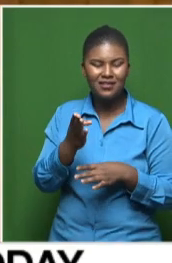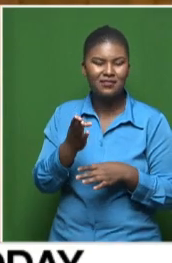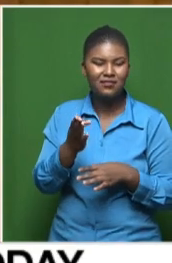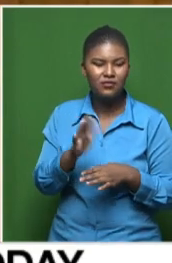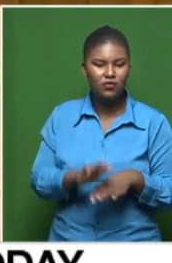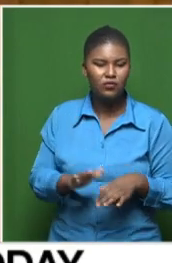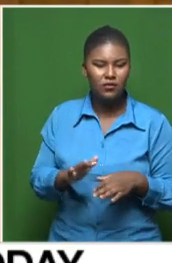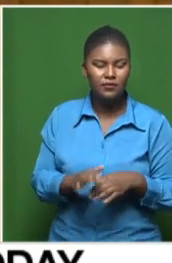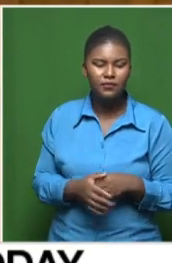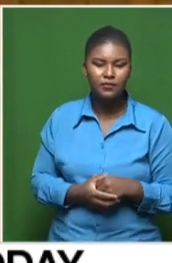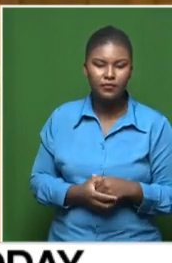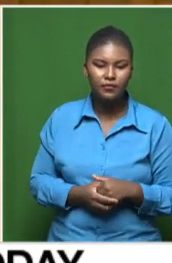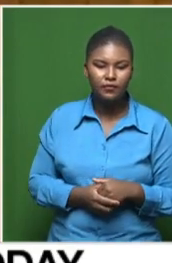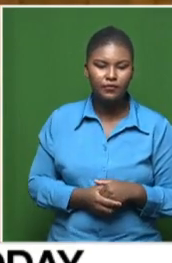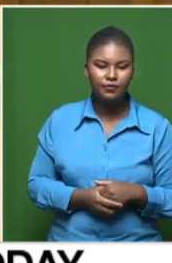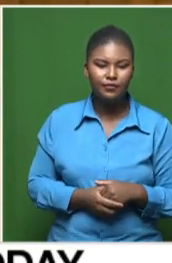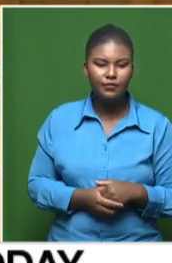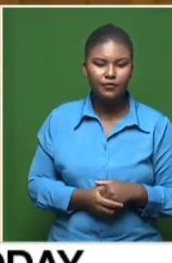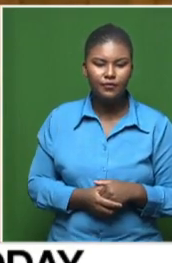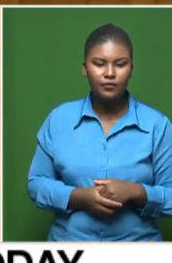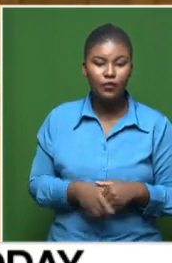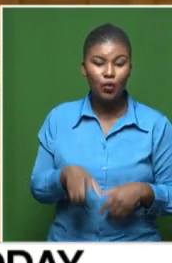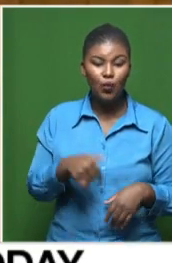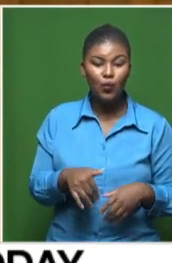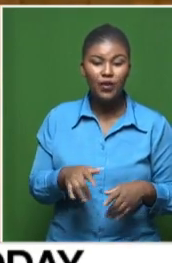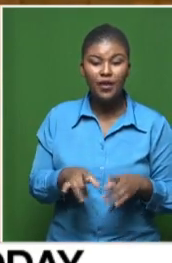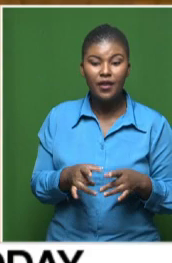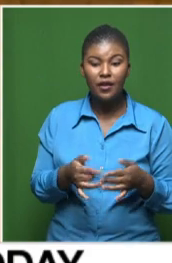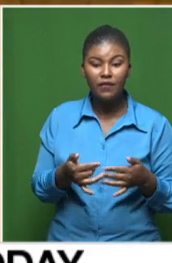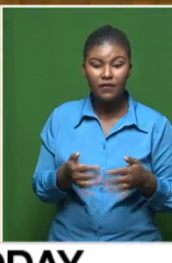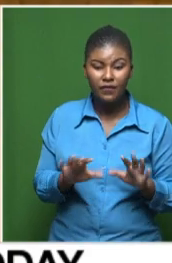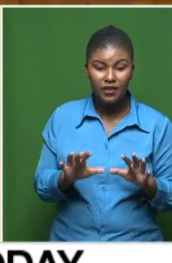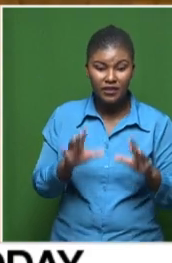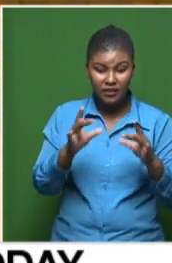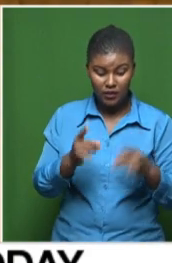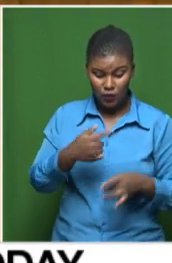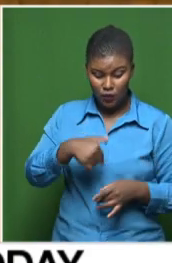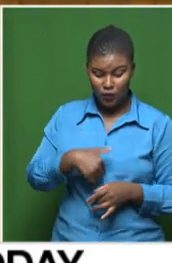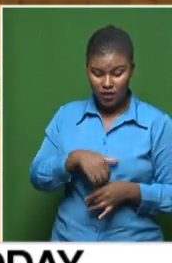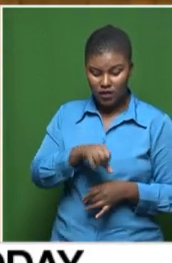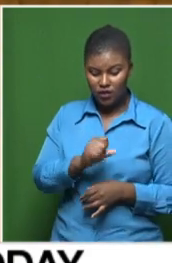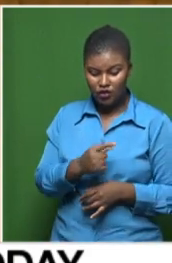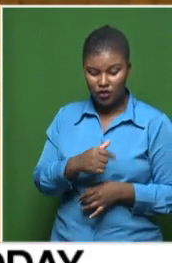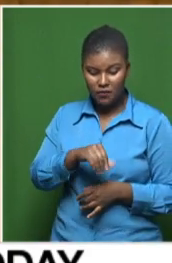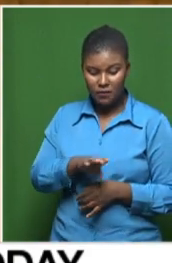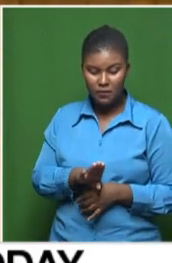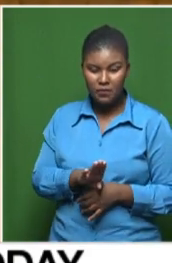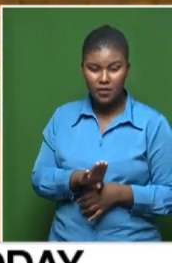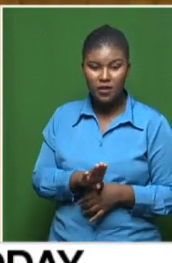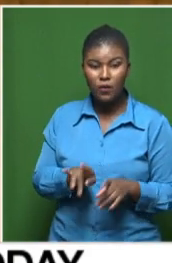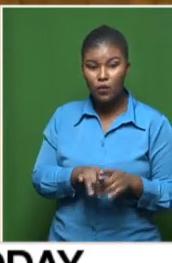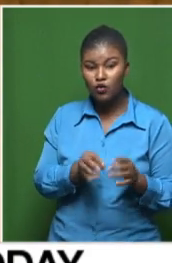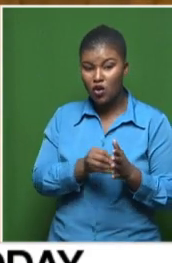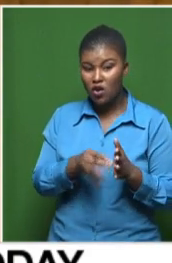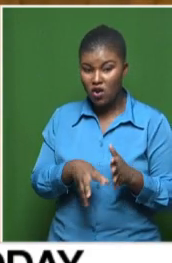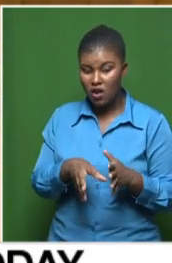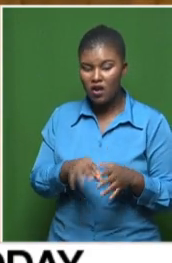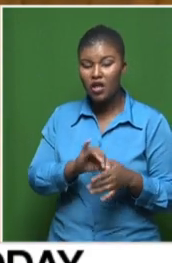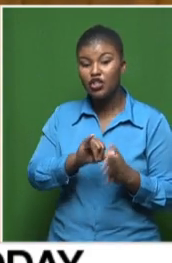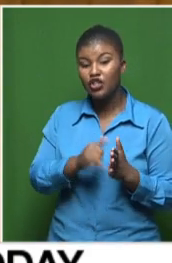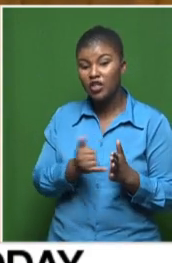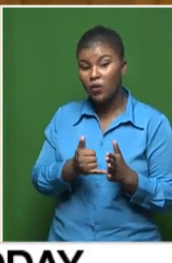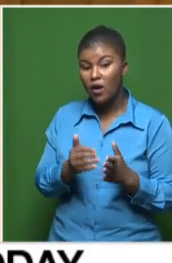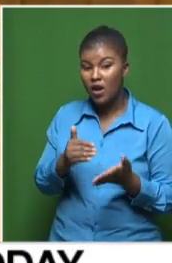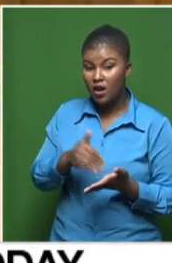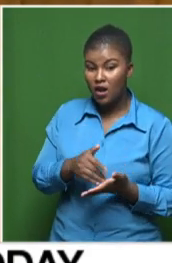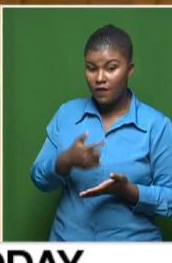Mm-hmm. So, and then we decided as SGB and the learners that January comes, and